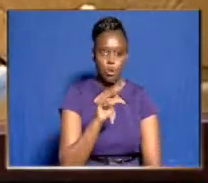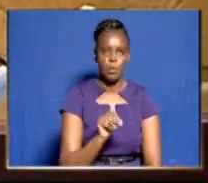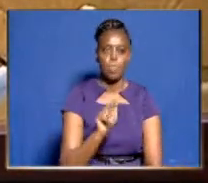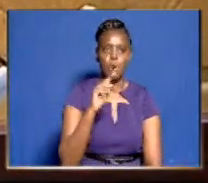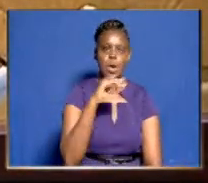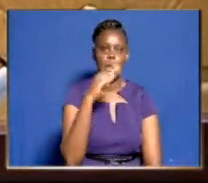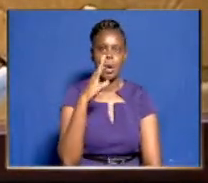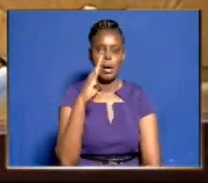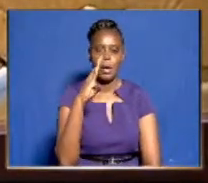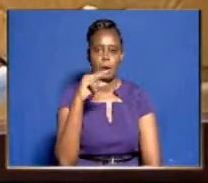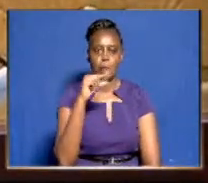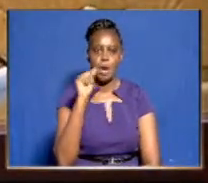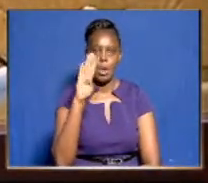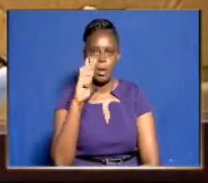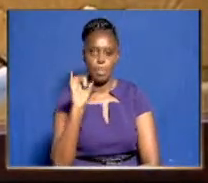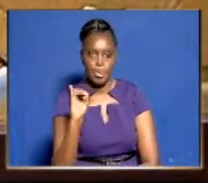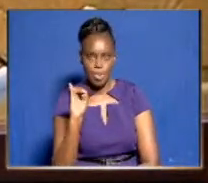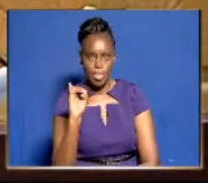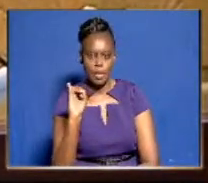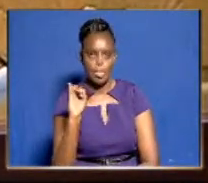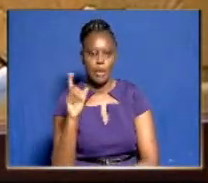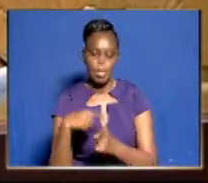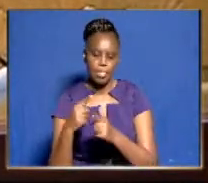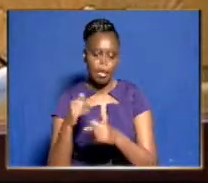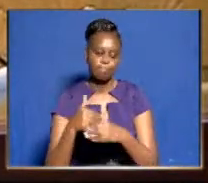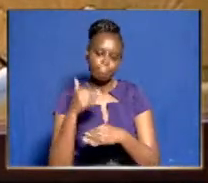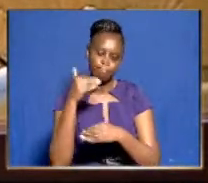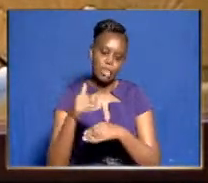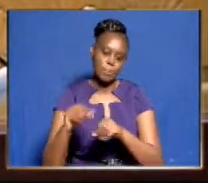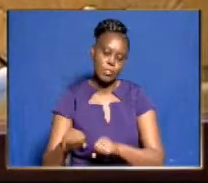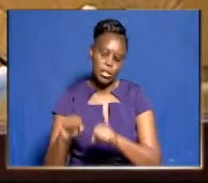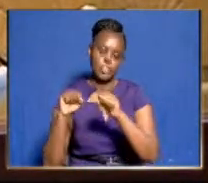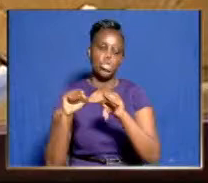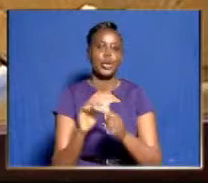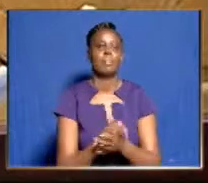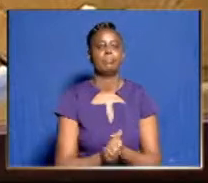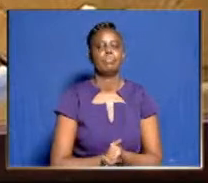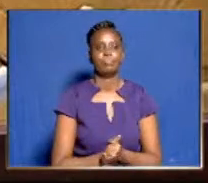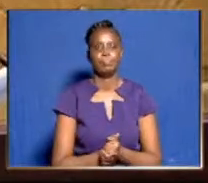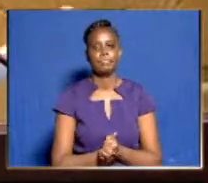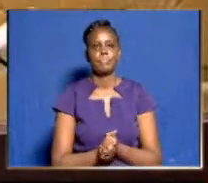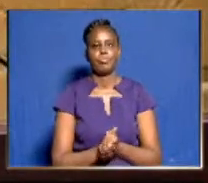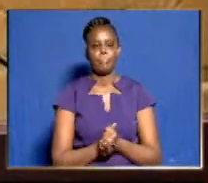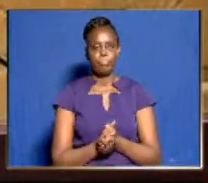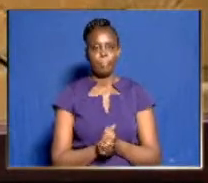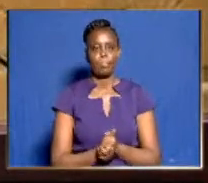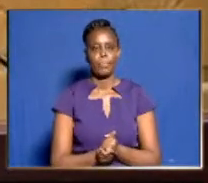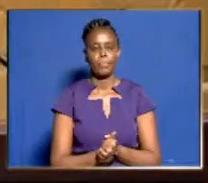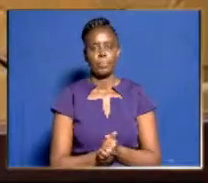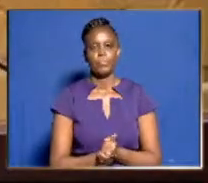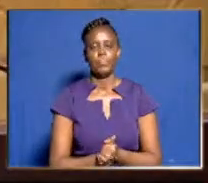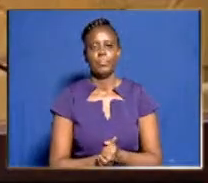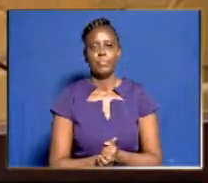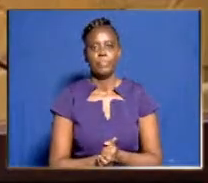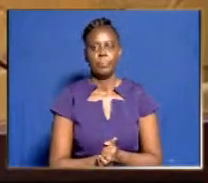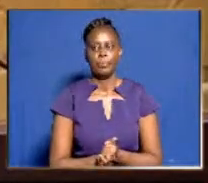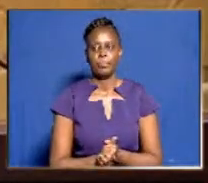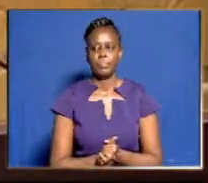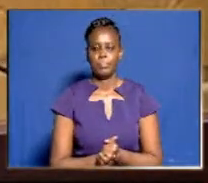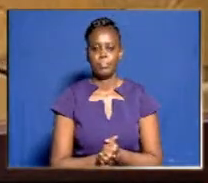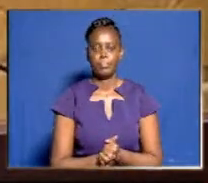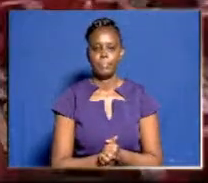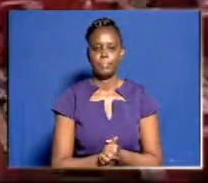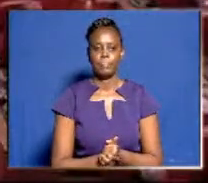chairs, because they have to. They need to have some priority also, because they will be leading some of the specific